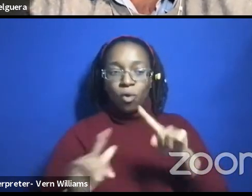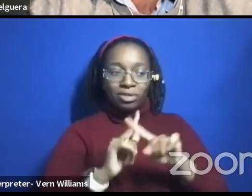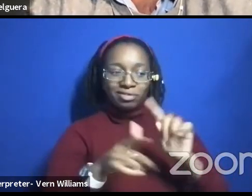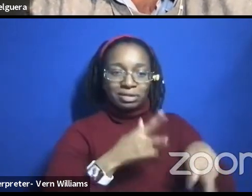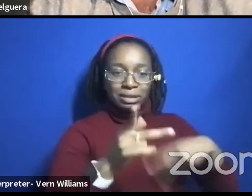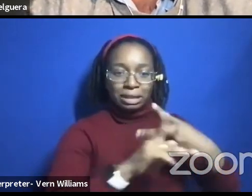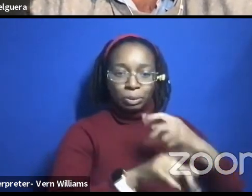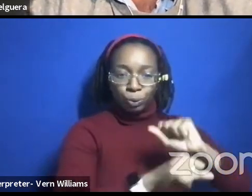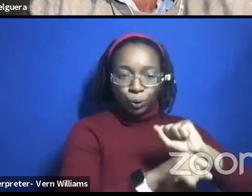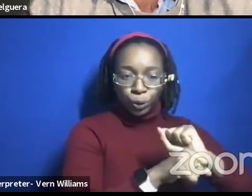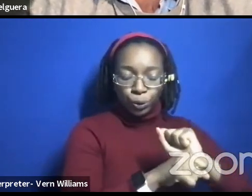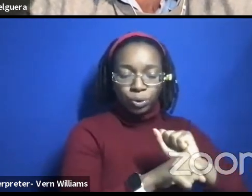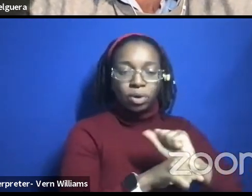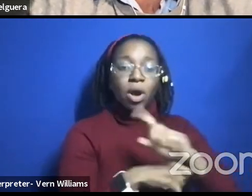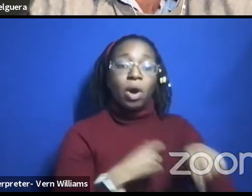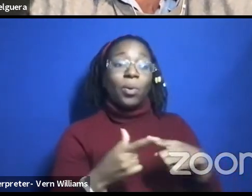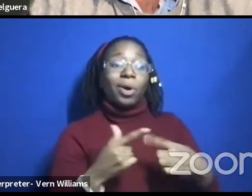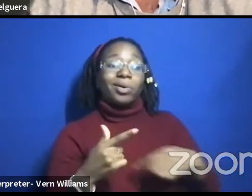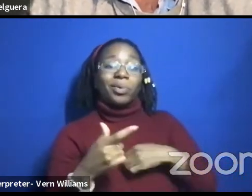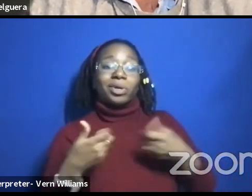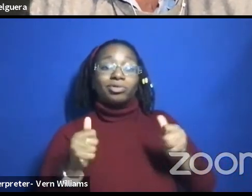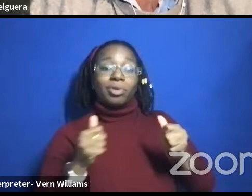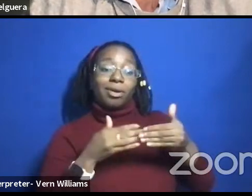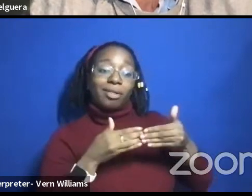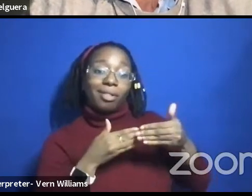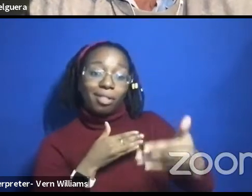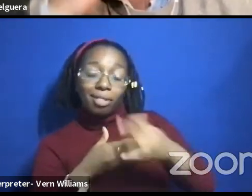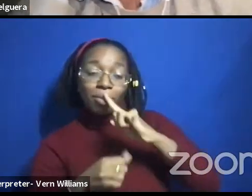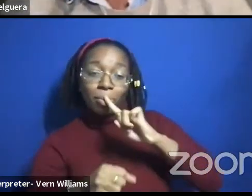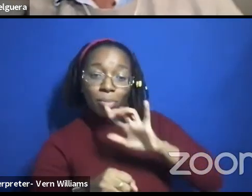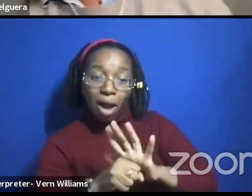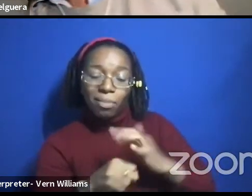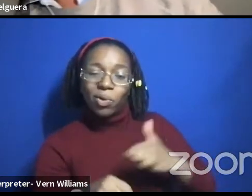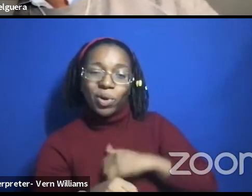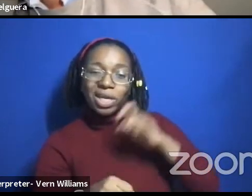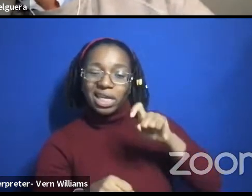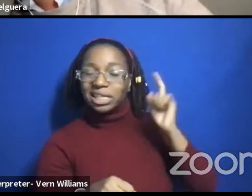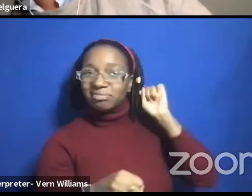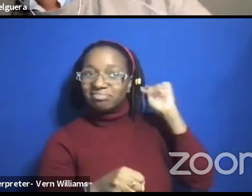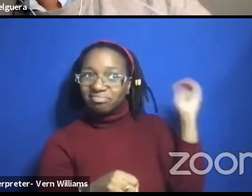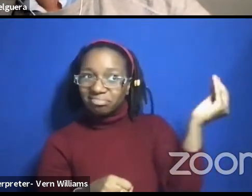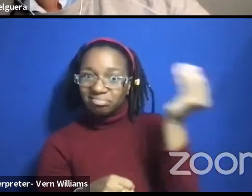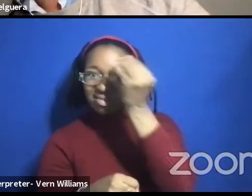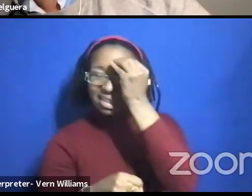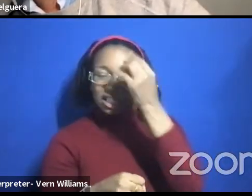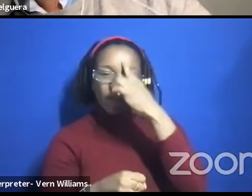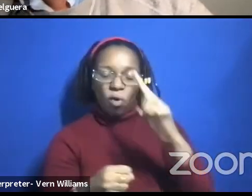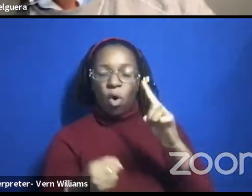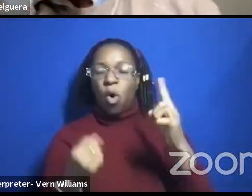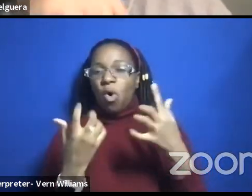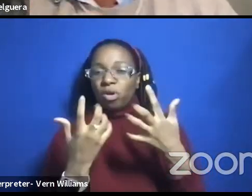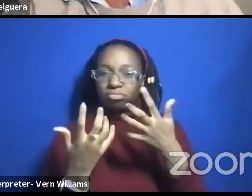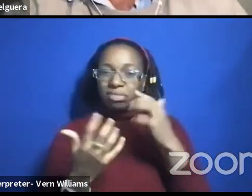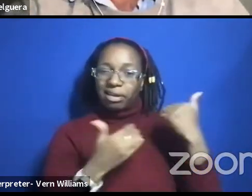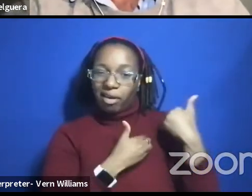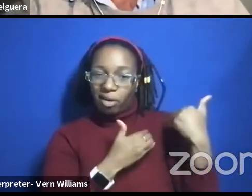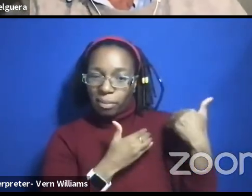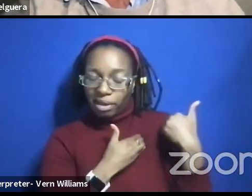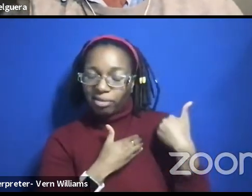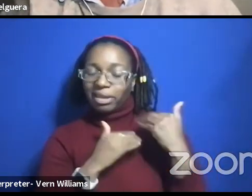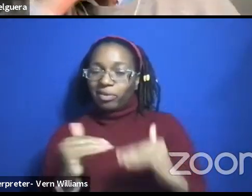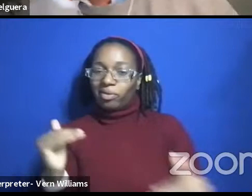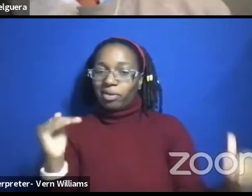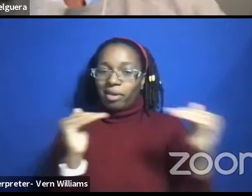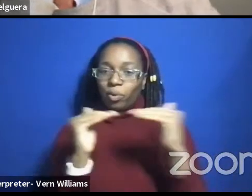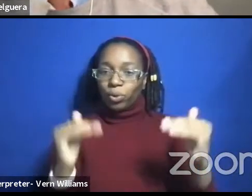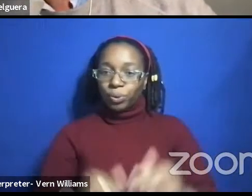us to bear in mind as we go forward in our ongoing commitment to accountability and equity. We hope that all of you tuning in will